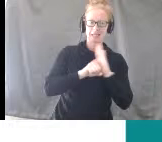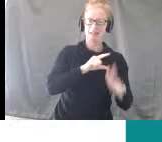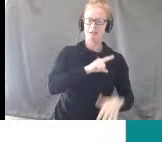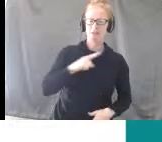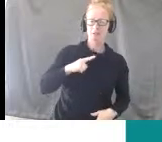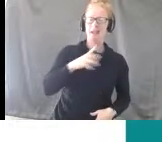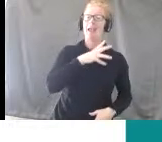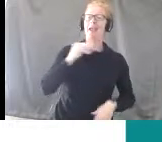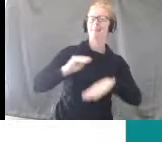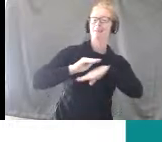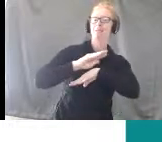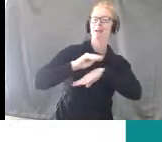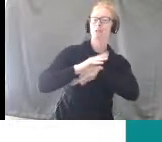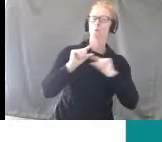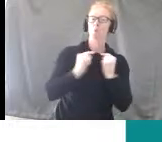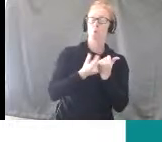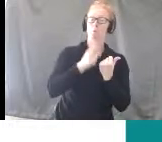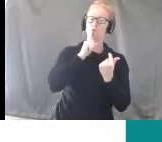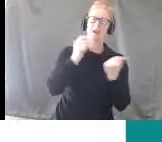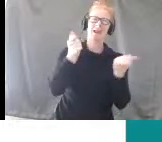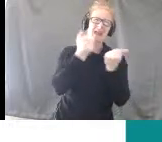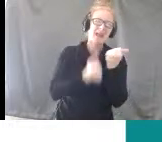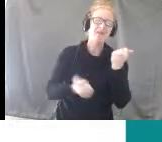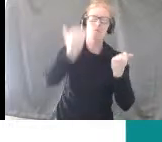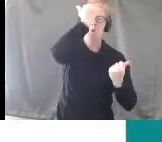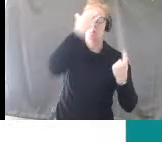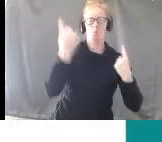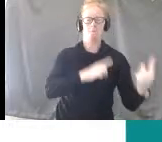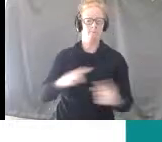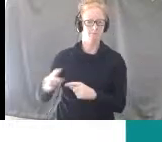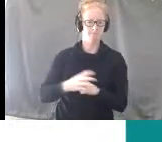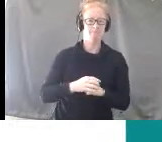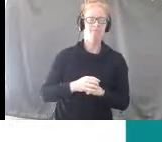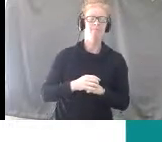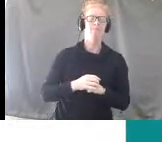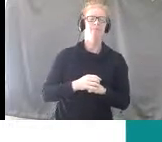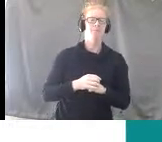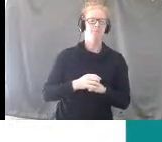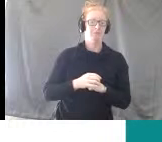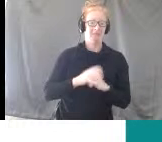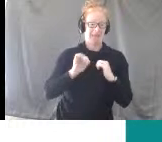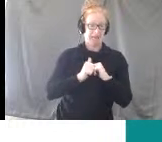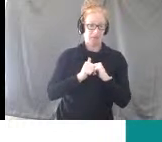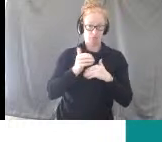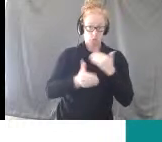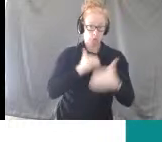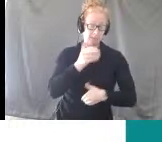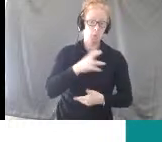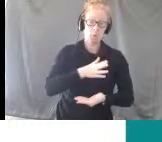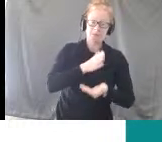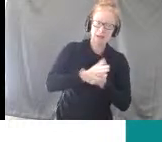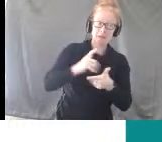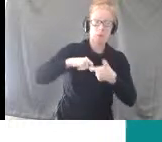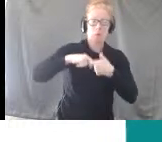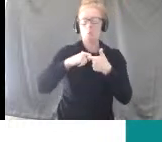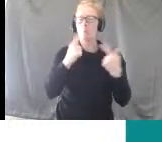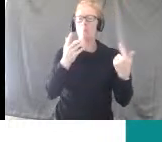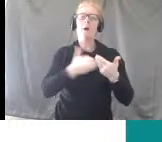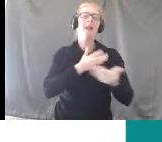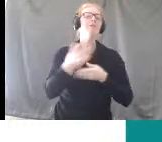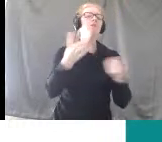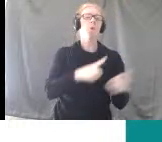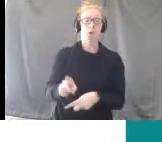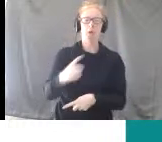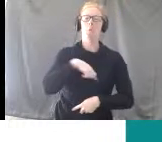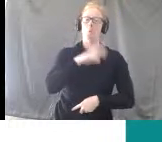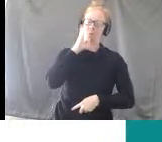advisory groups, to keep everybody up to speed and let them know how things are moving forward. So with